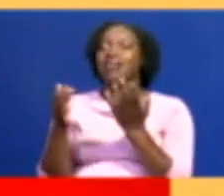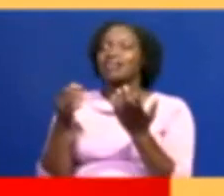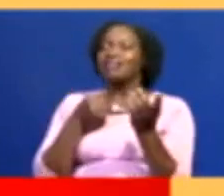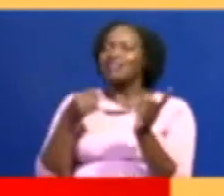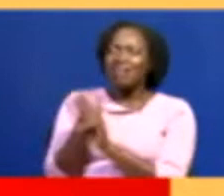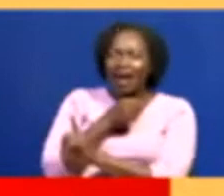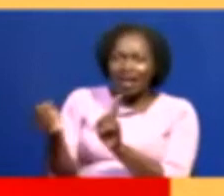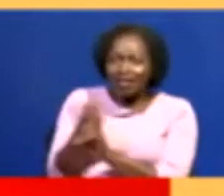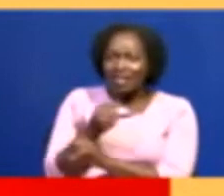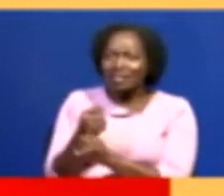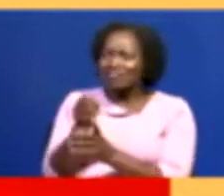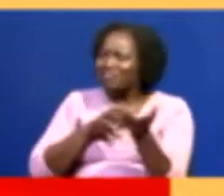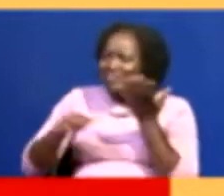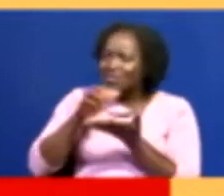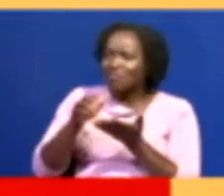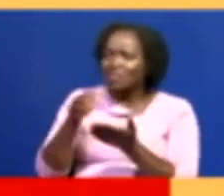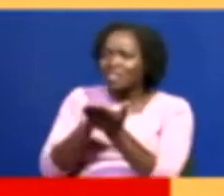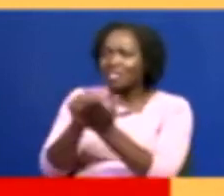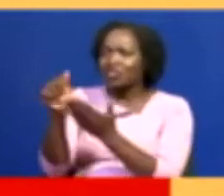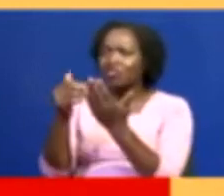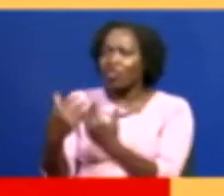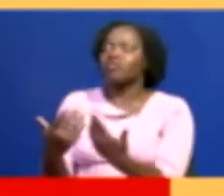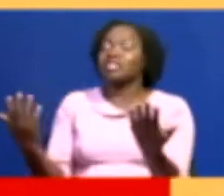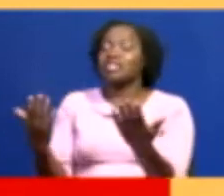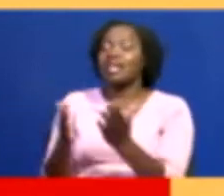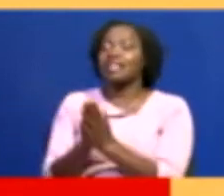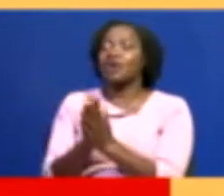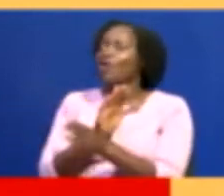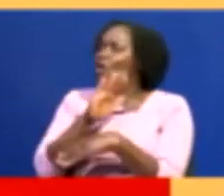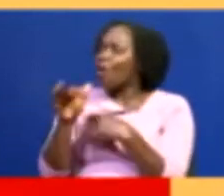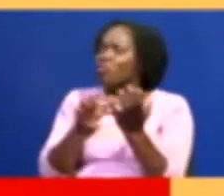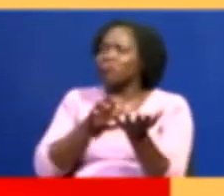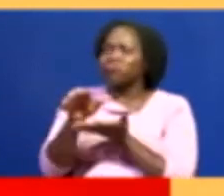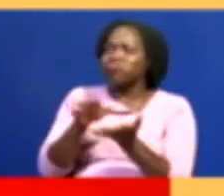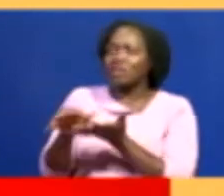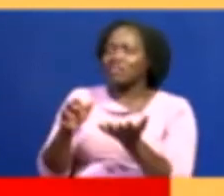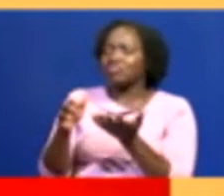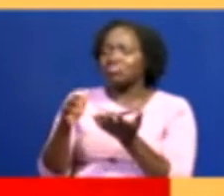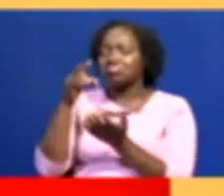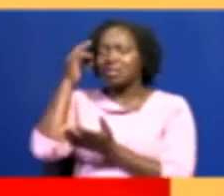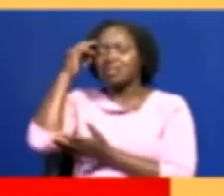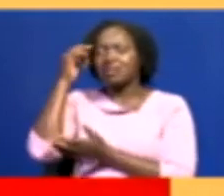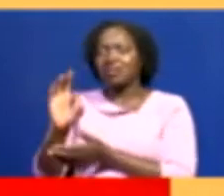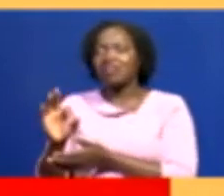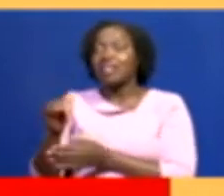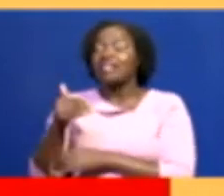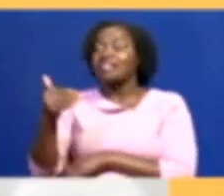violence, loss of business, destruction of properties, and all sorts of mess you can think of the